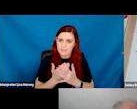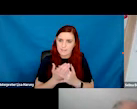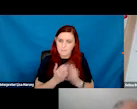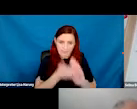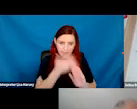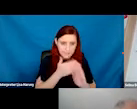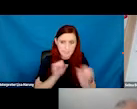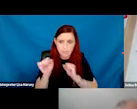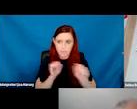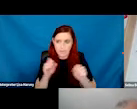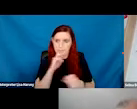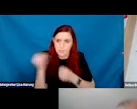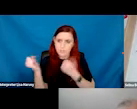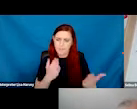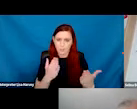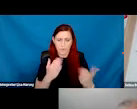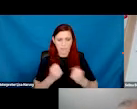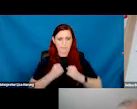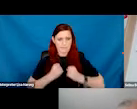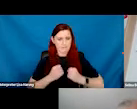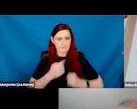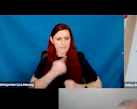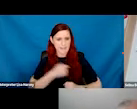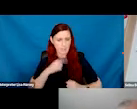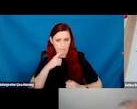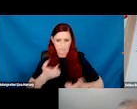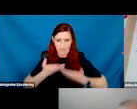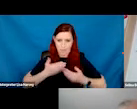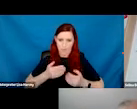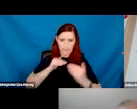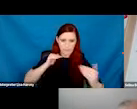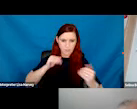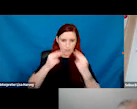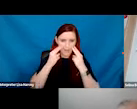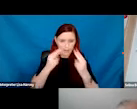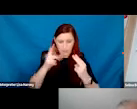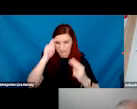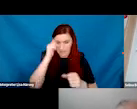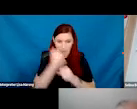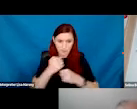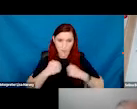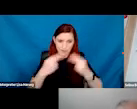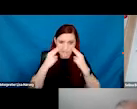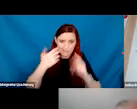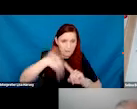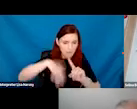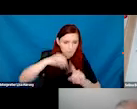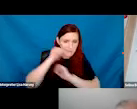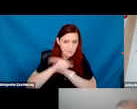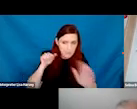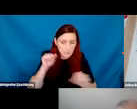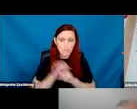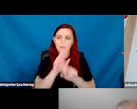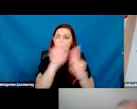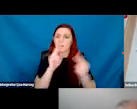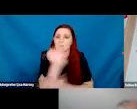and that are sensitive to the diversity of our needs, experiences, and backgrounds. Universal design is truly is